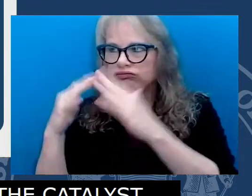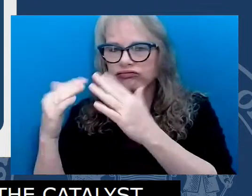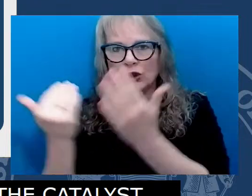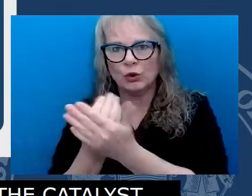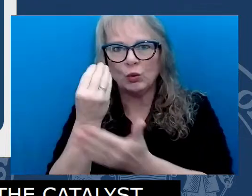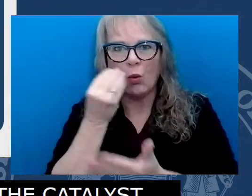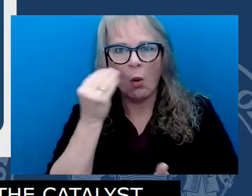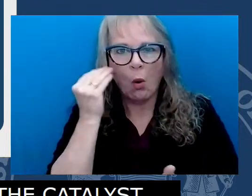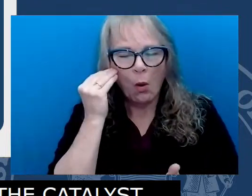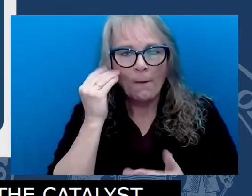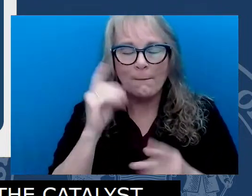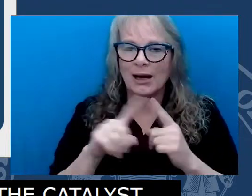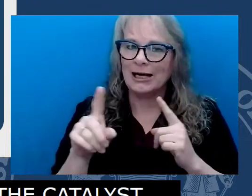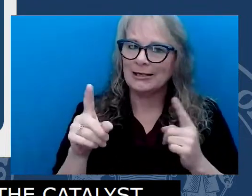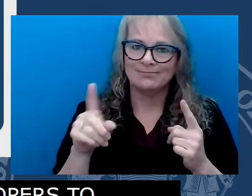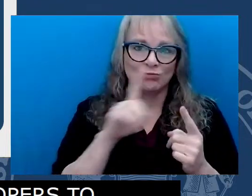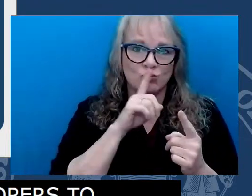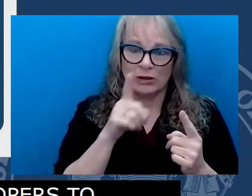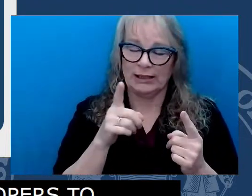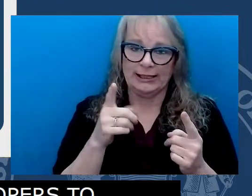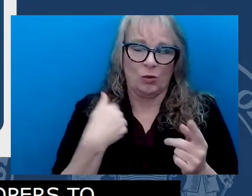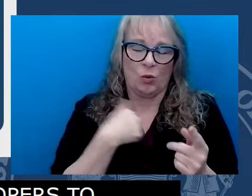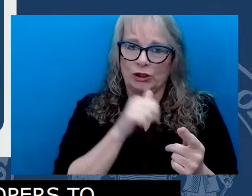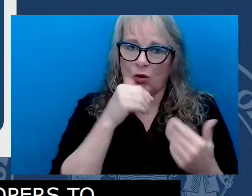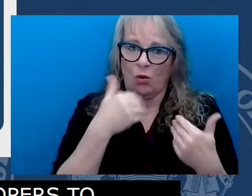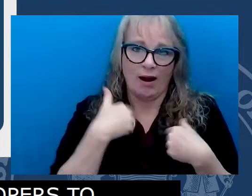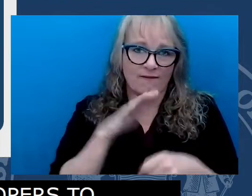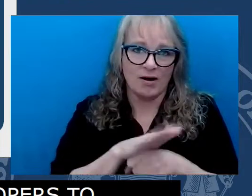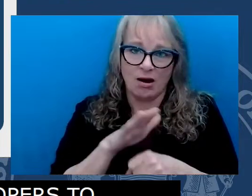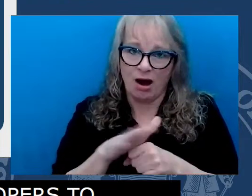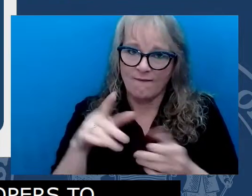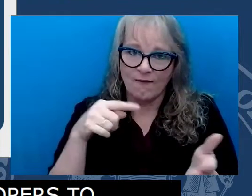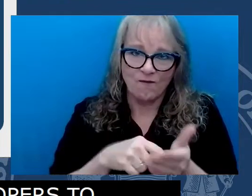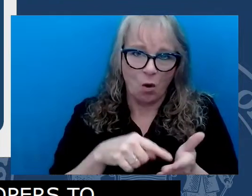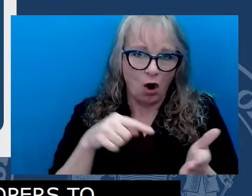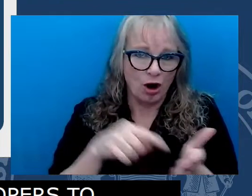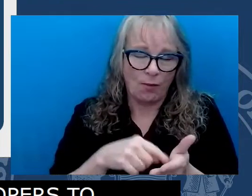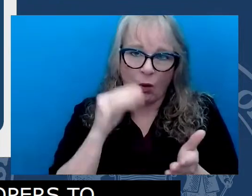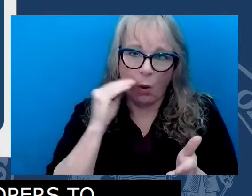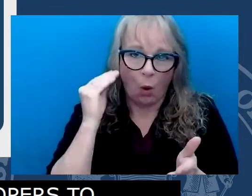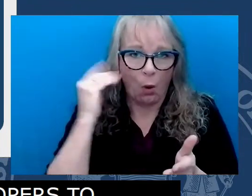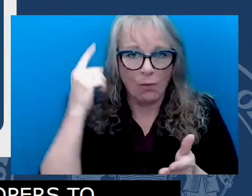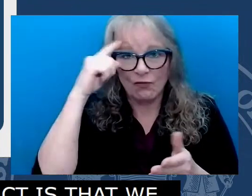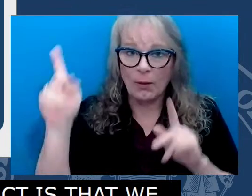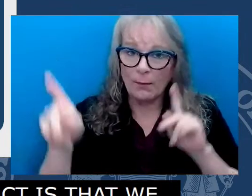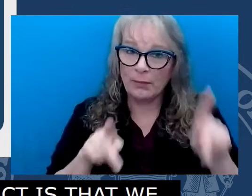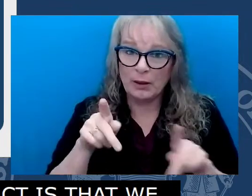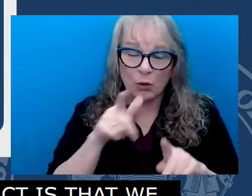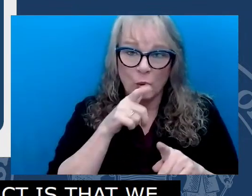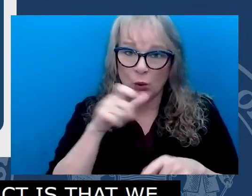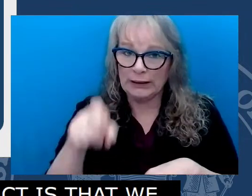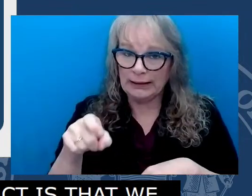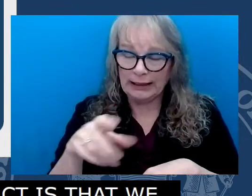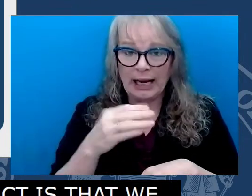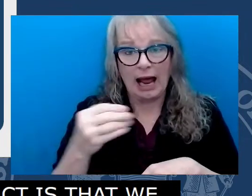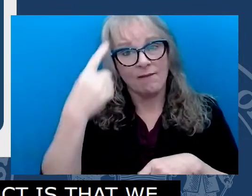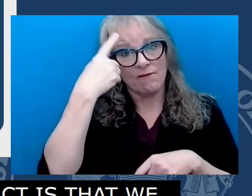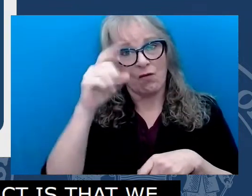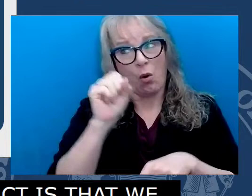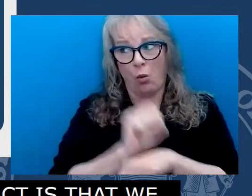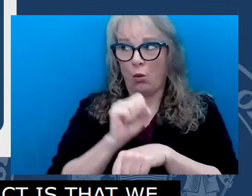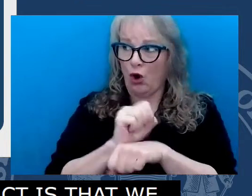have enough affordable units for people that need them and for workers. A